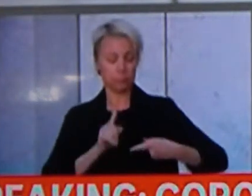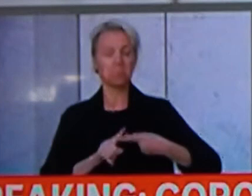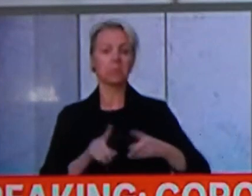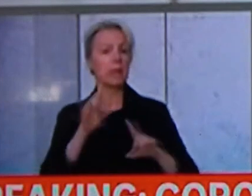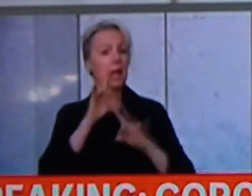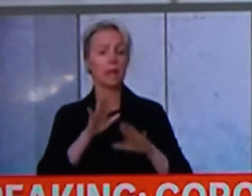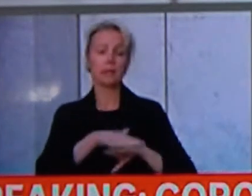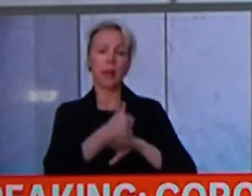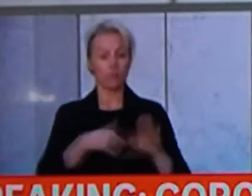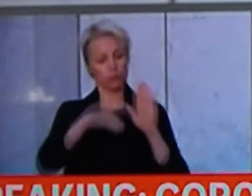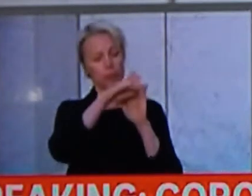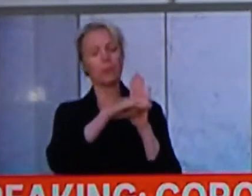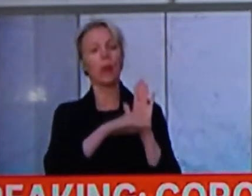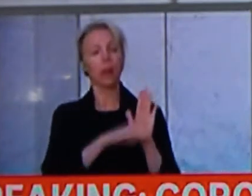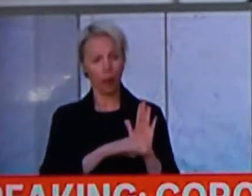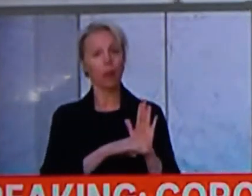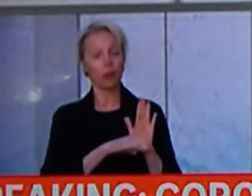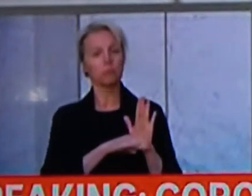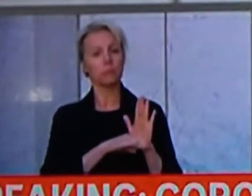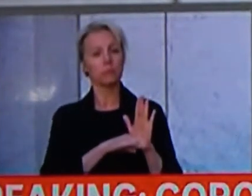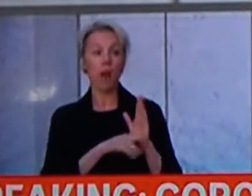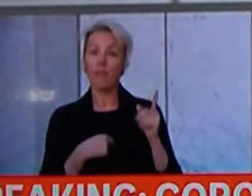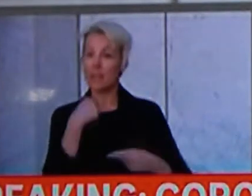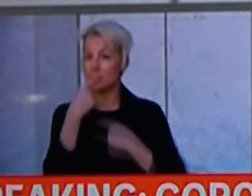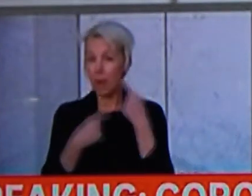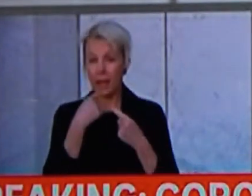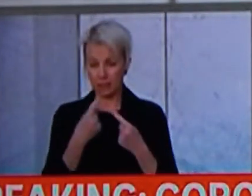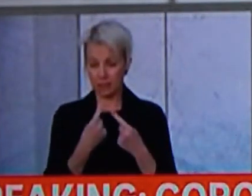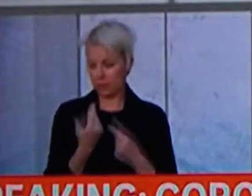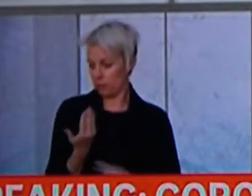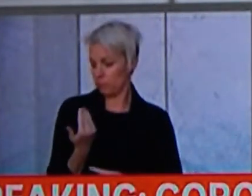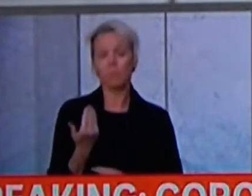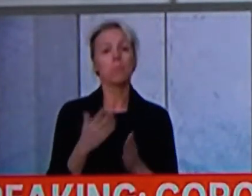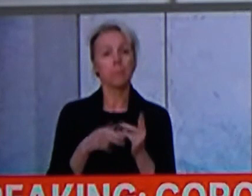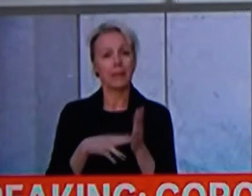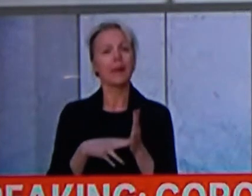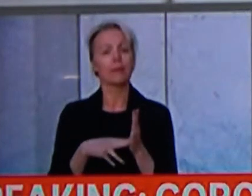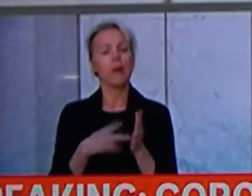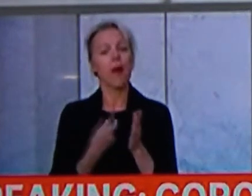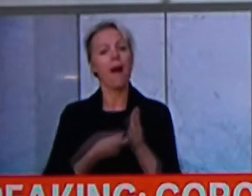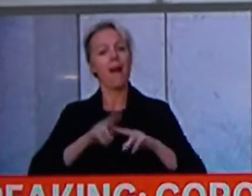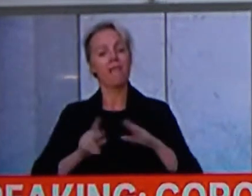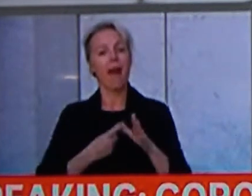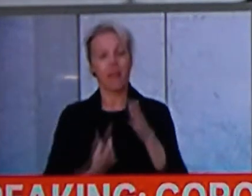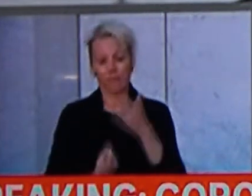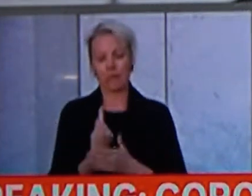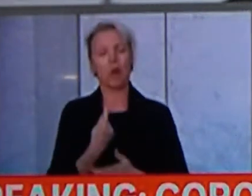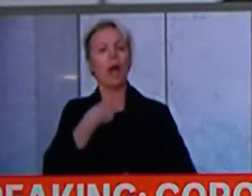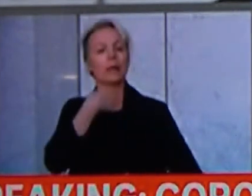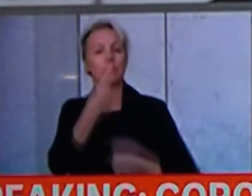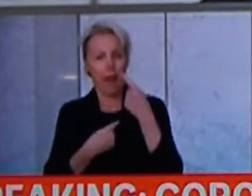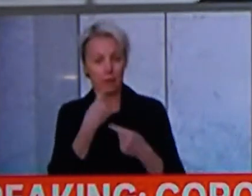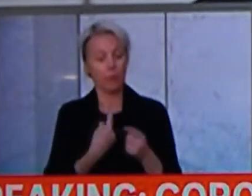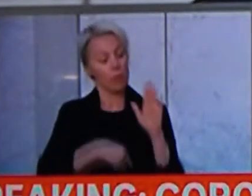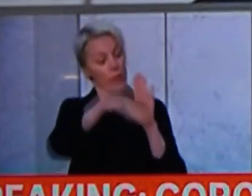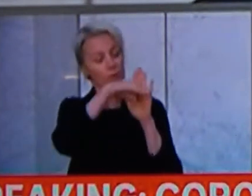principles, which I, in fact, ran through at the AFR event last Monday week. And those